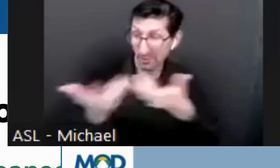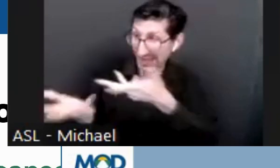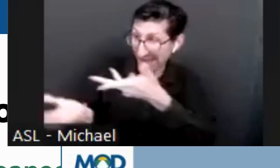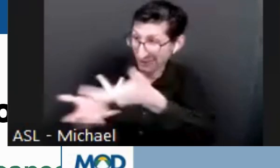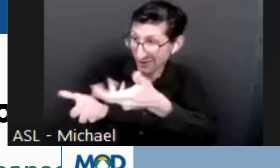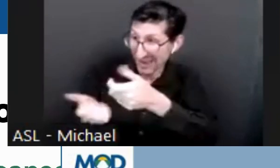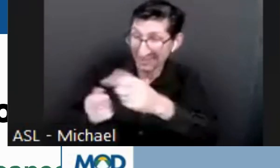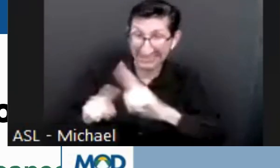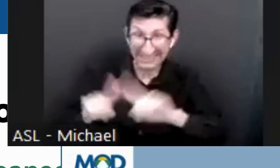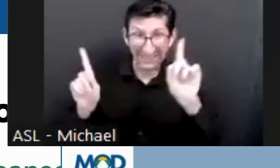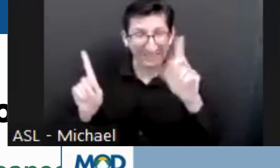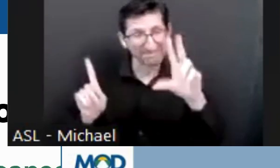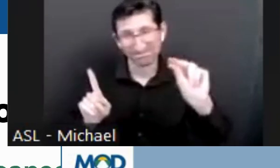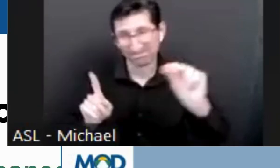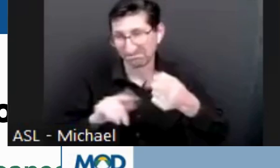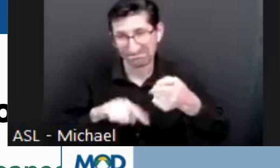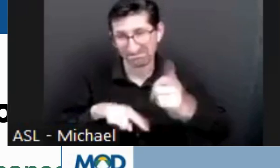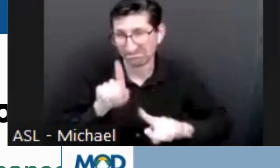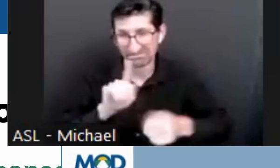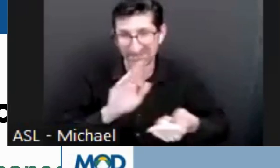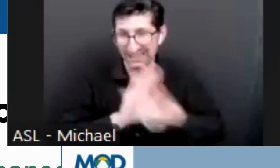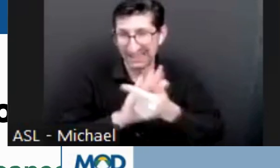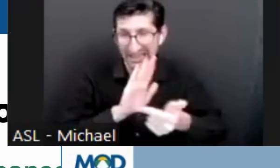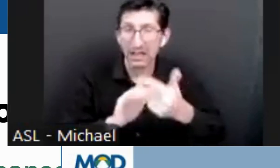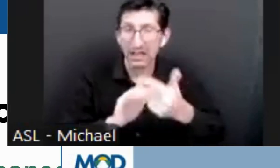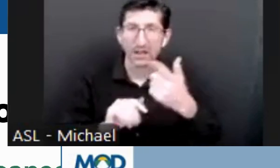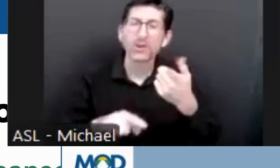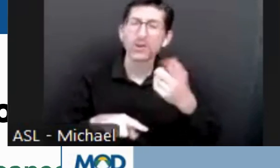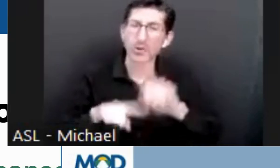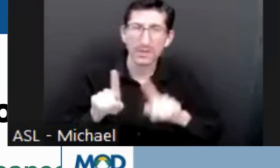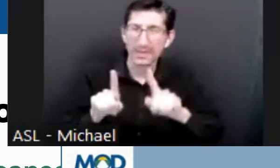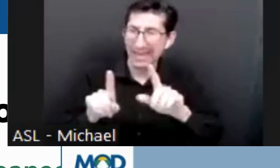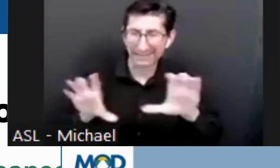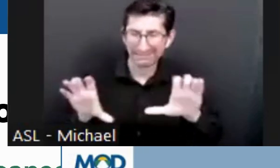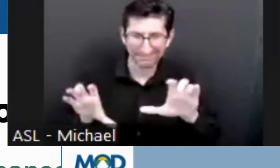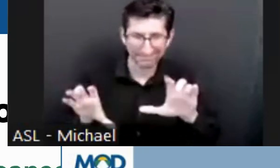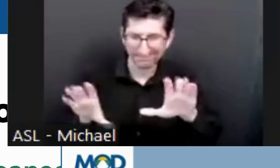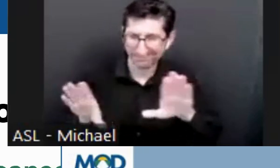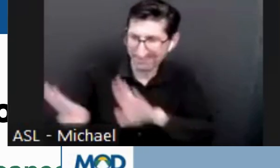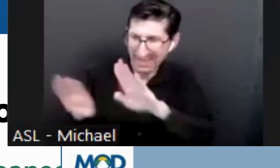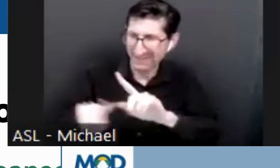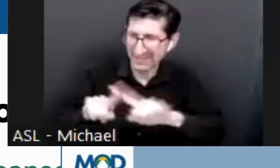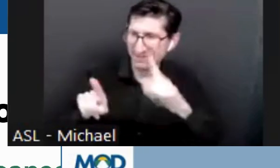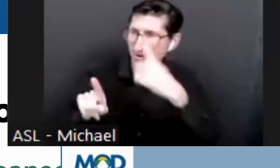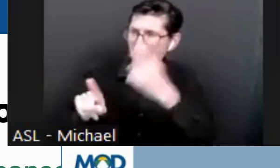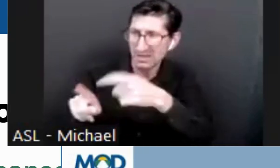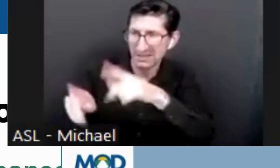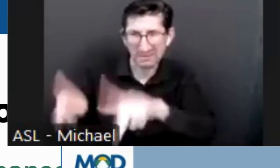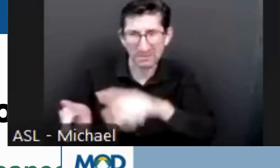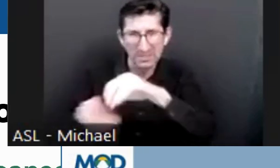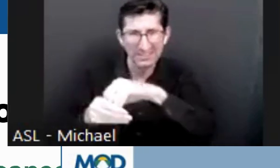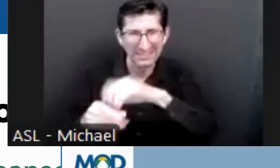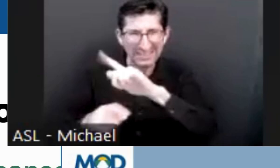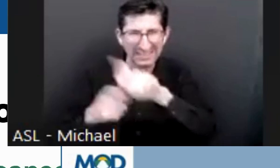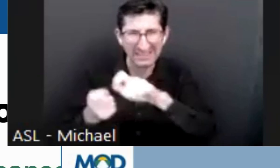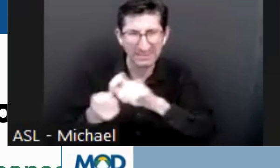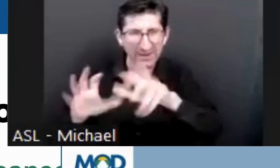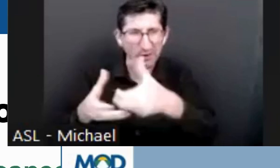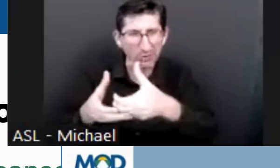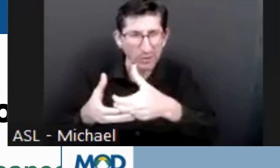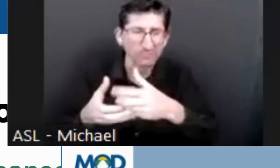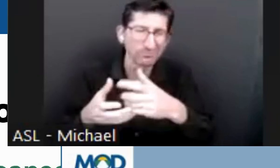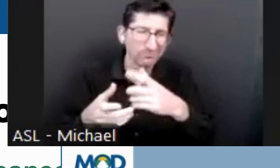discrimination, treating someone differently because they are in a protected class, such as disability. That's what the definition of discrimination is